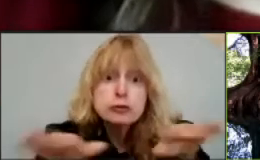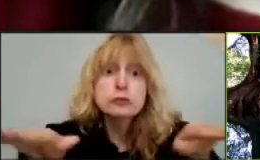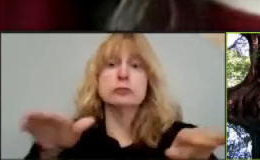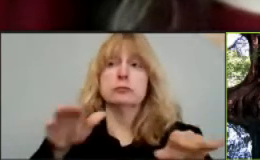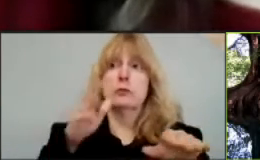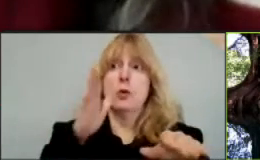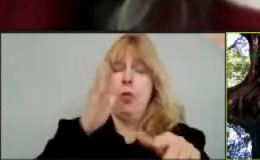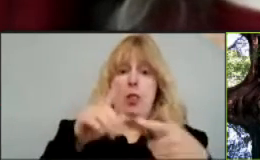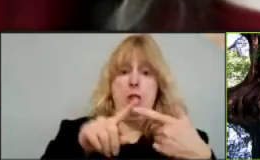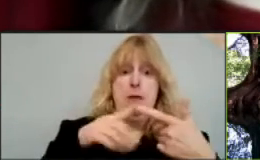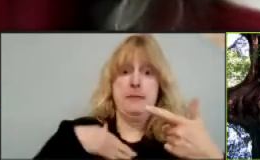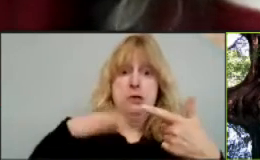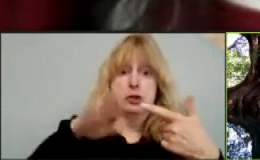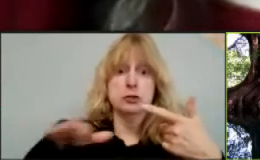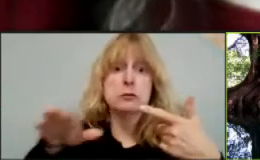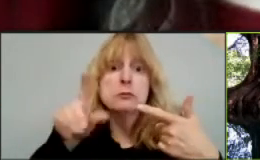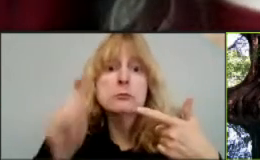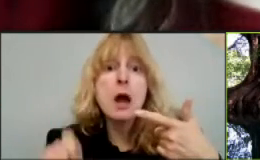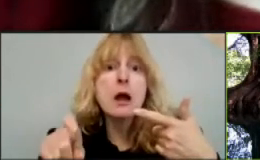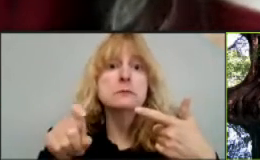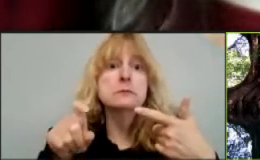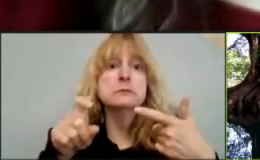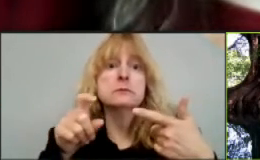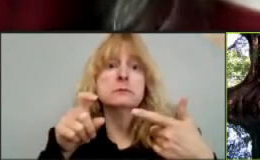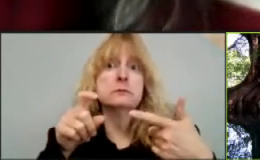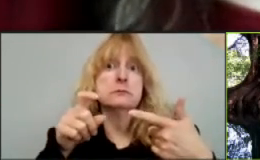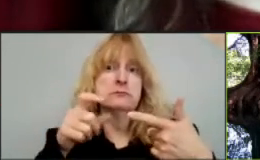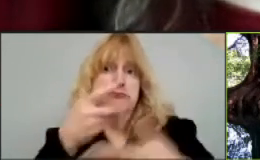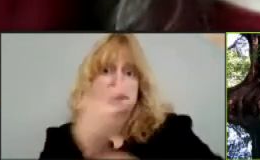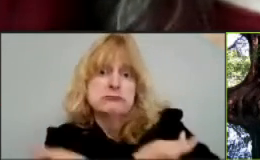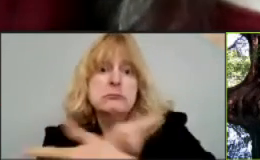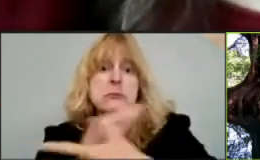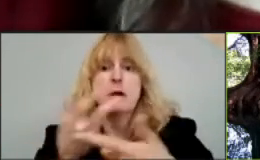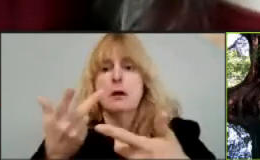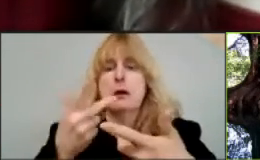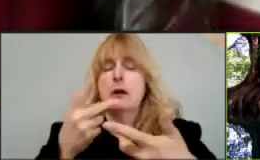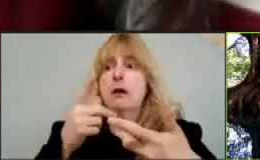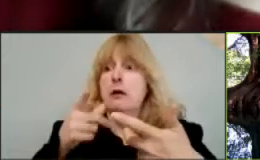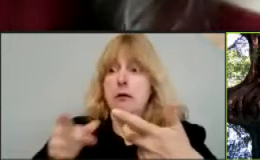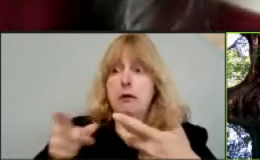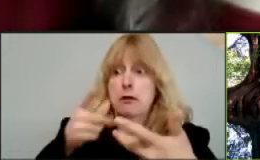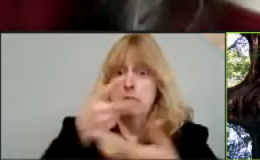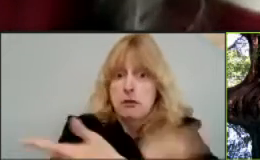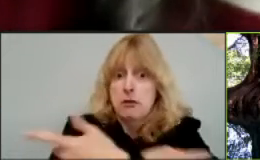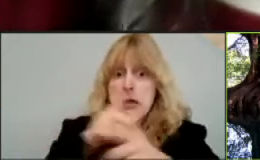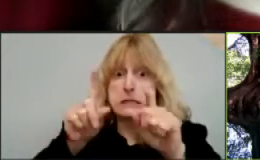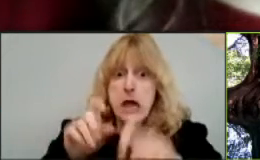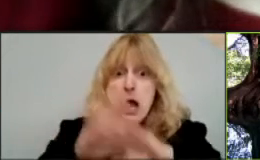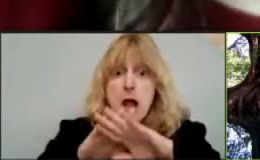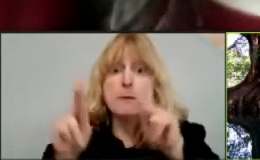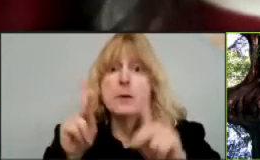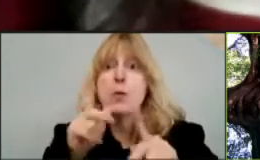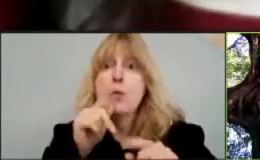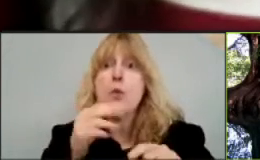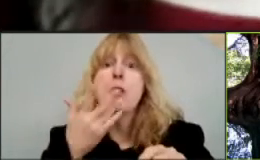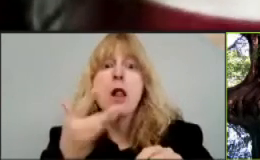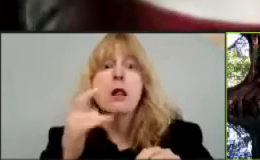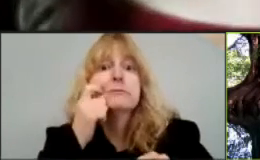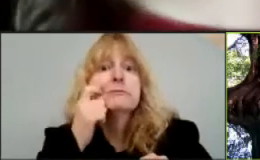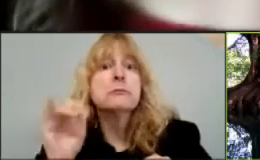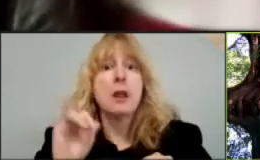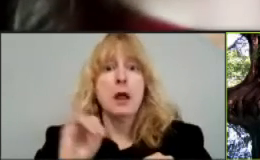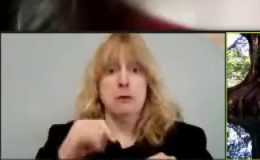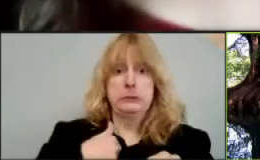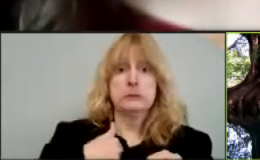to take it? Was this vaccine tested on people of color like myself and my